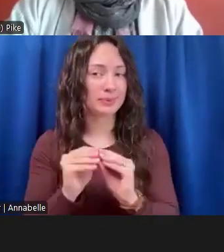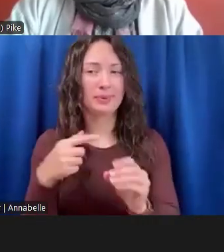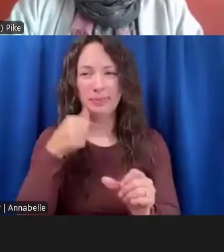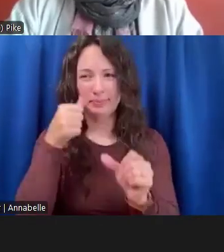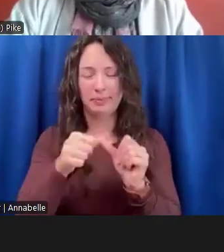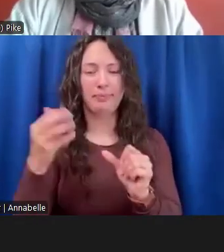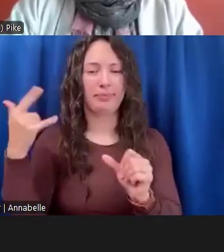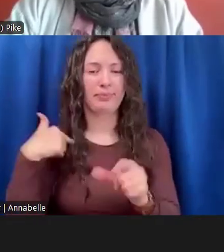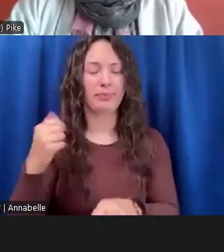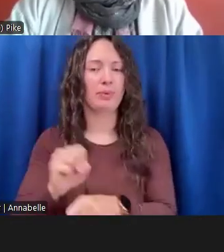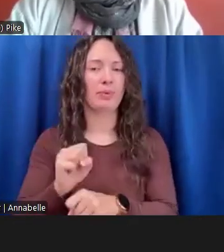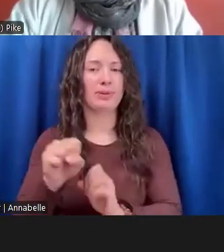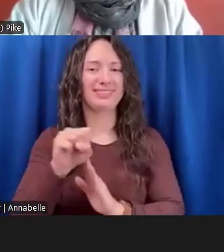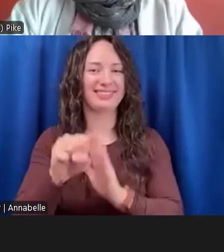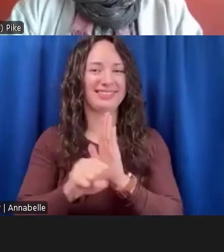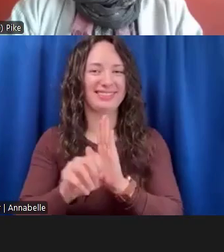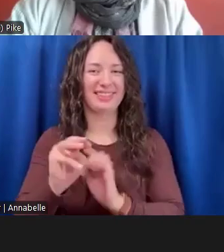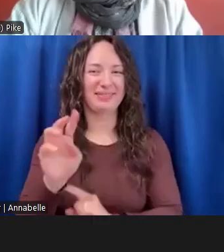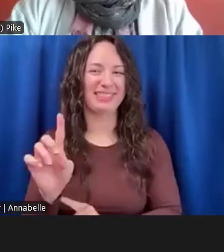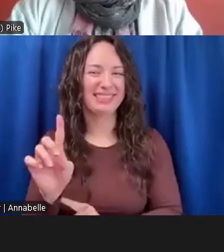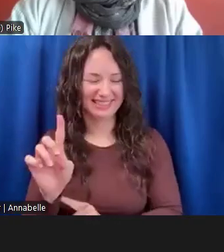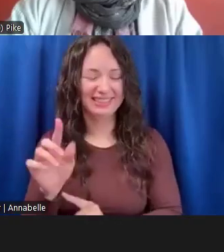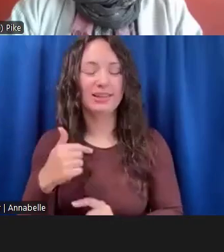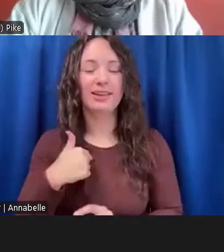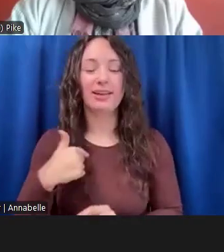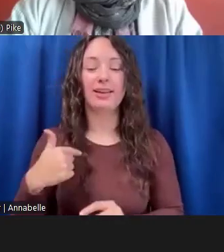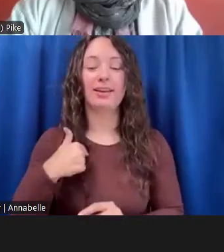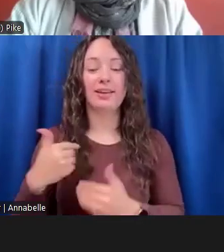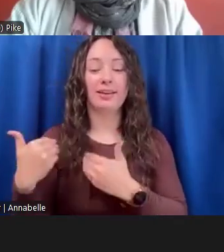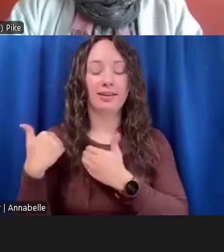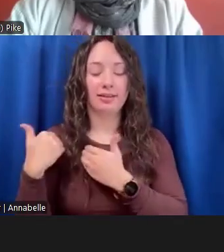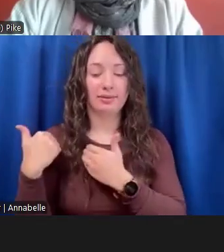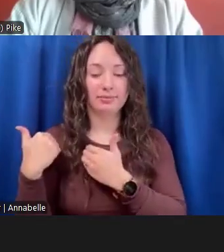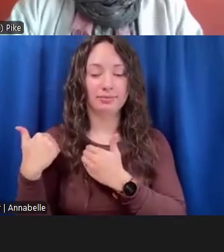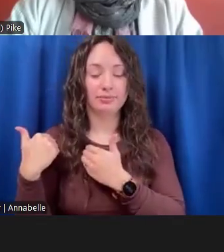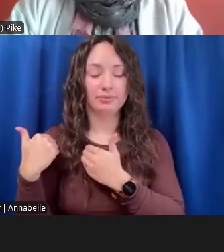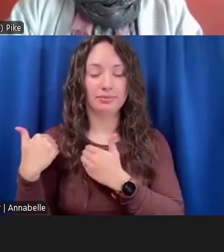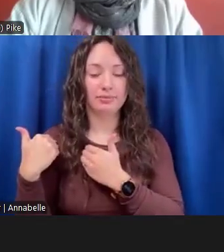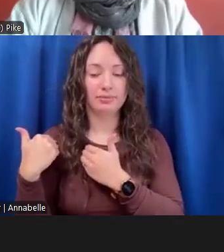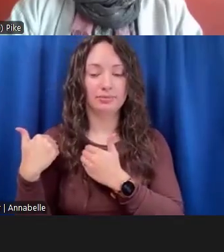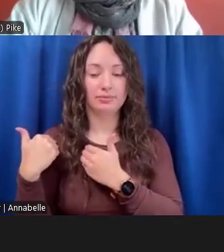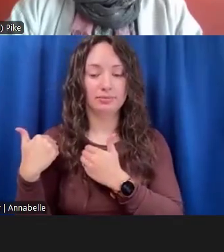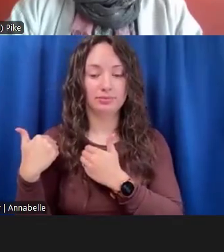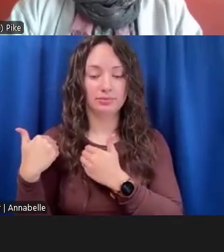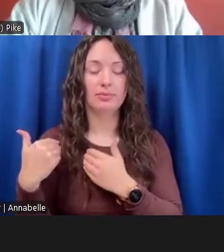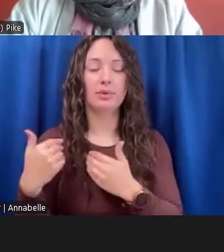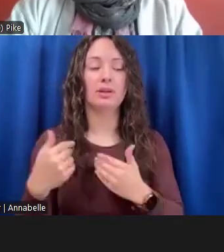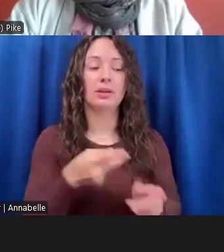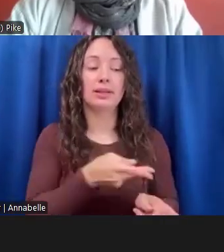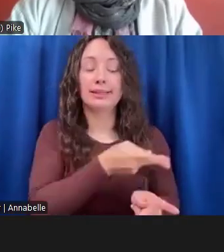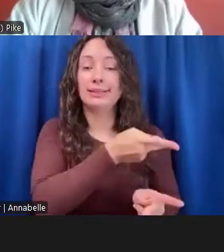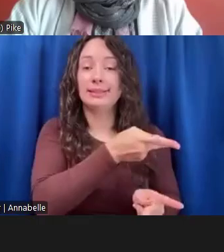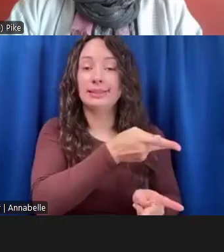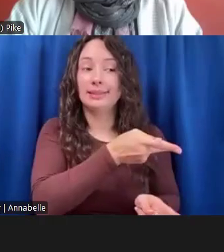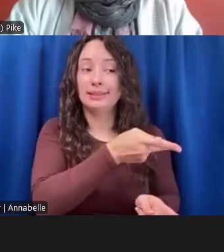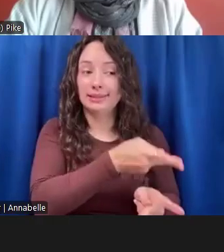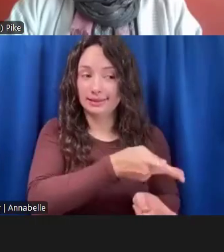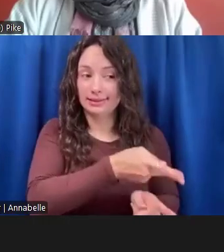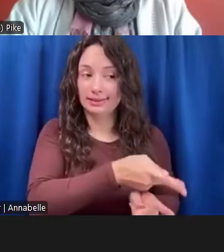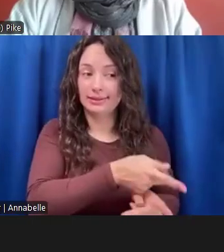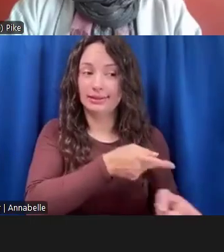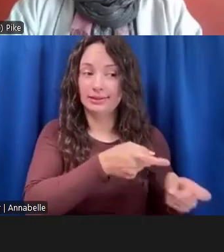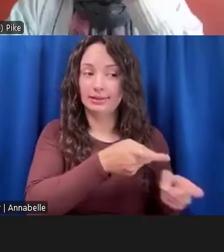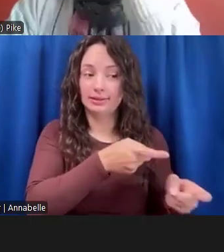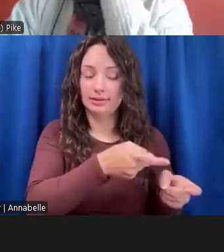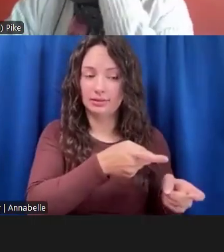and it was my responsibility to. I didn't manage a nursery, but we had a state nursery, and so we